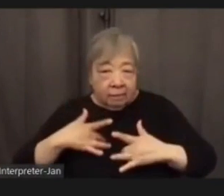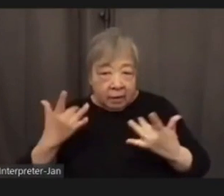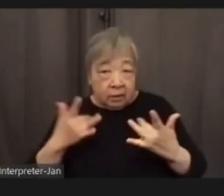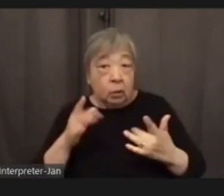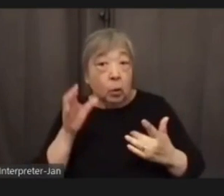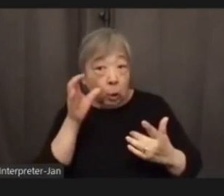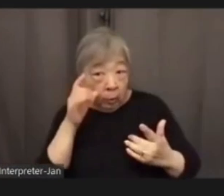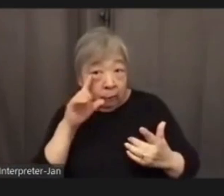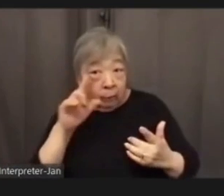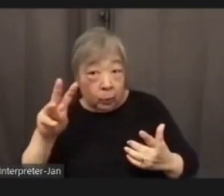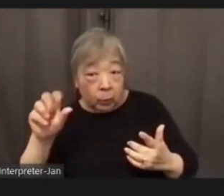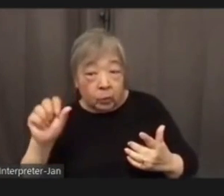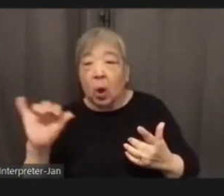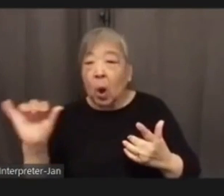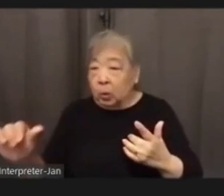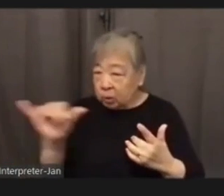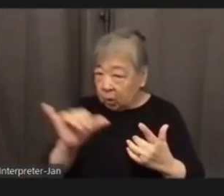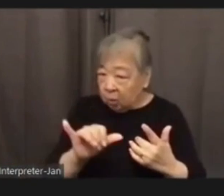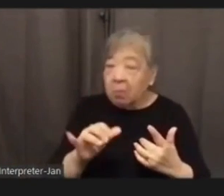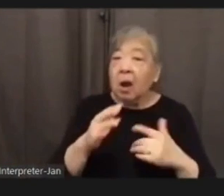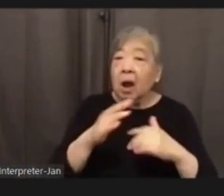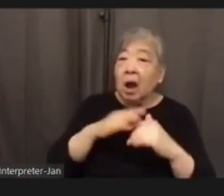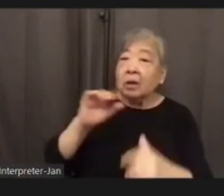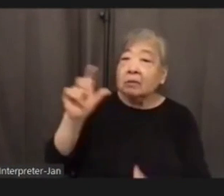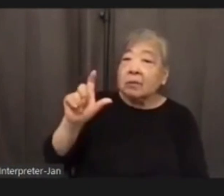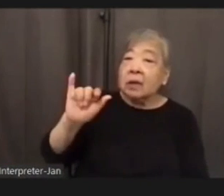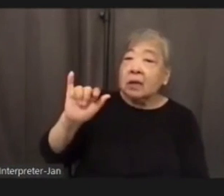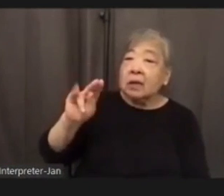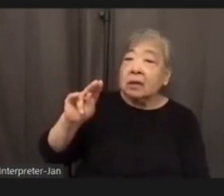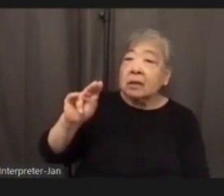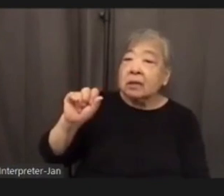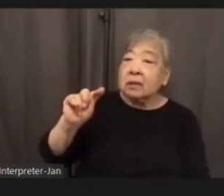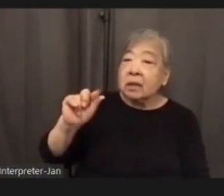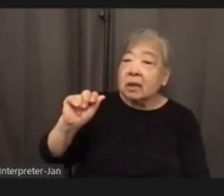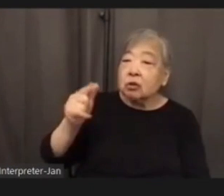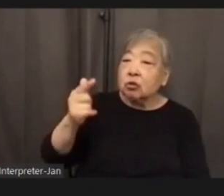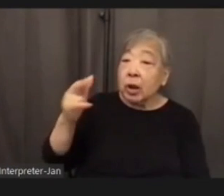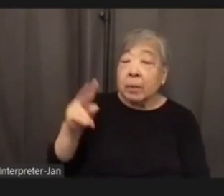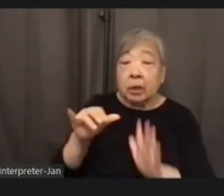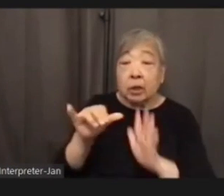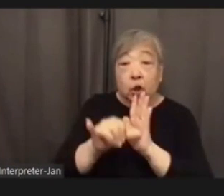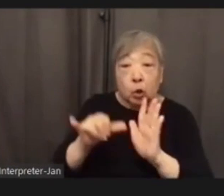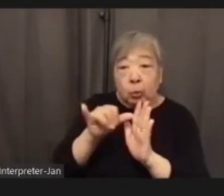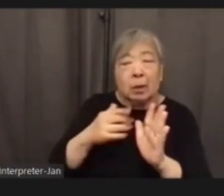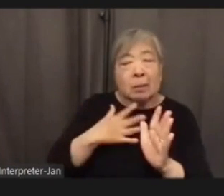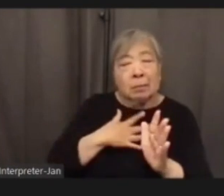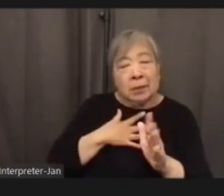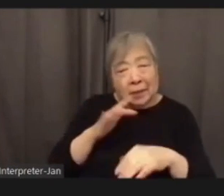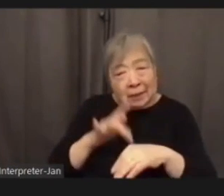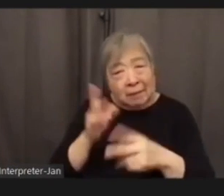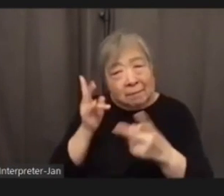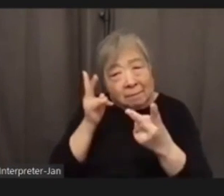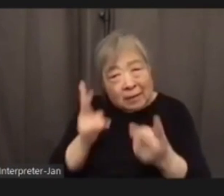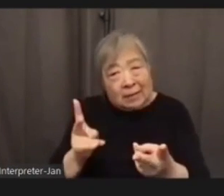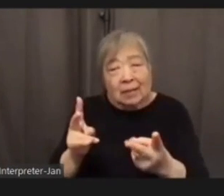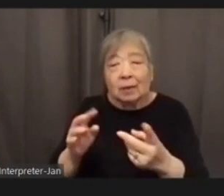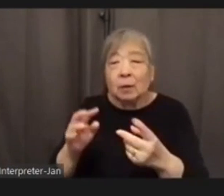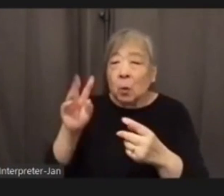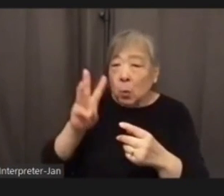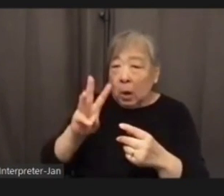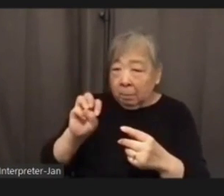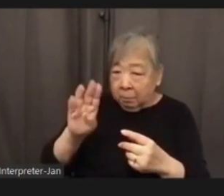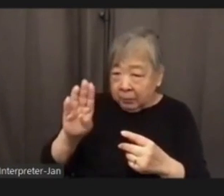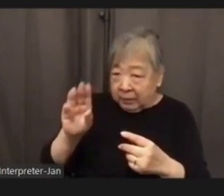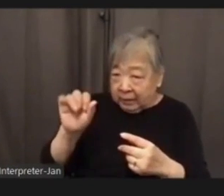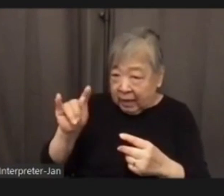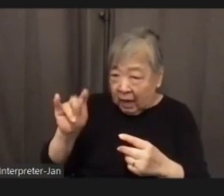that. Find us also on Instagram and on YouTube. Please visit the Center for Folklife and Cultural Heritage website, which is just